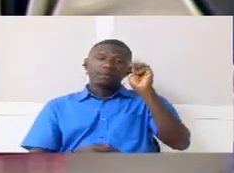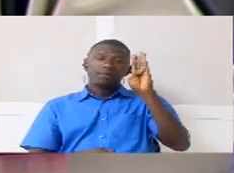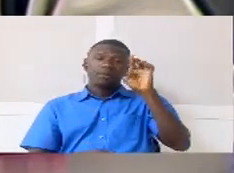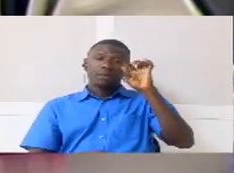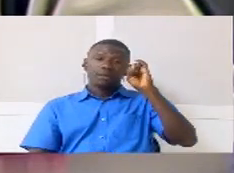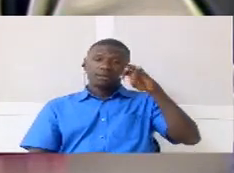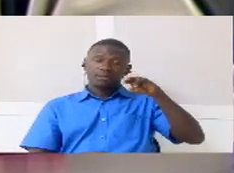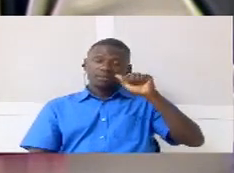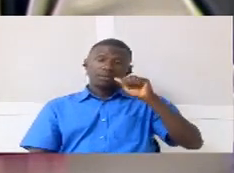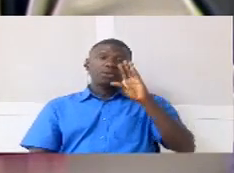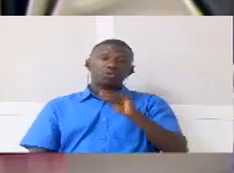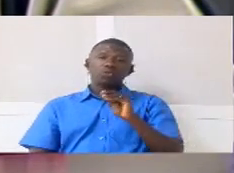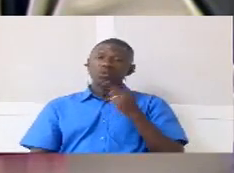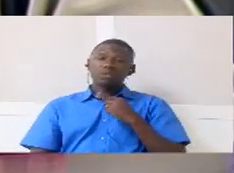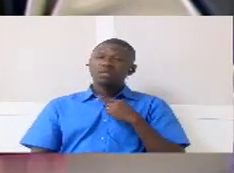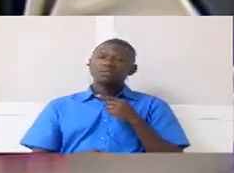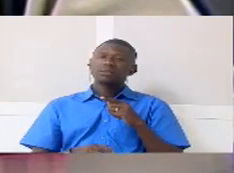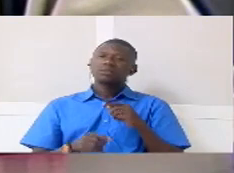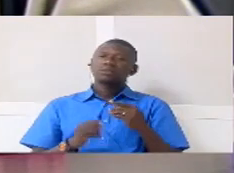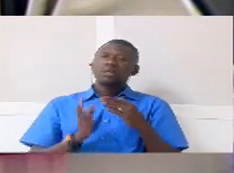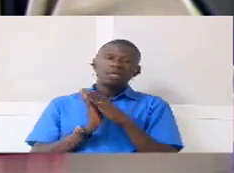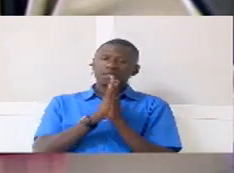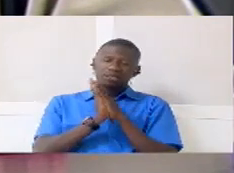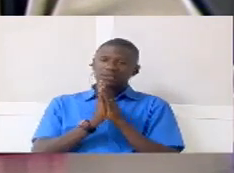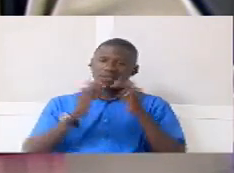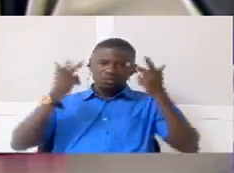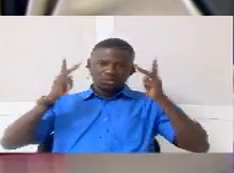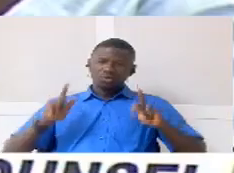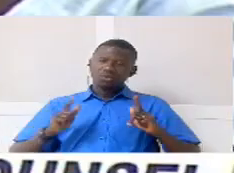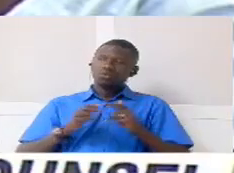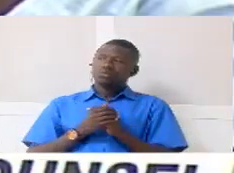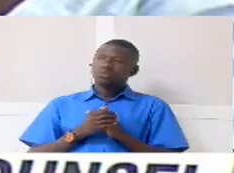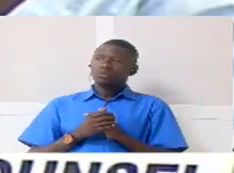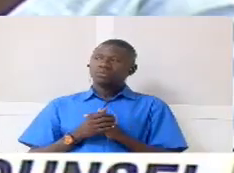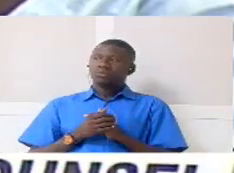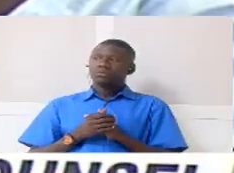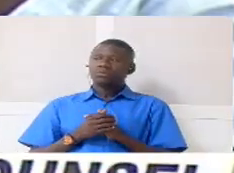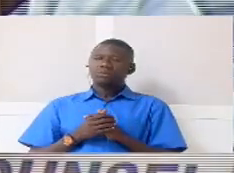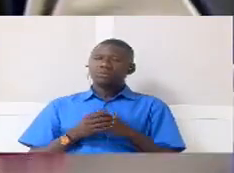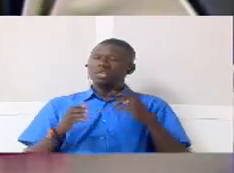were in contravention of the law. Did anything come out of it?